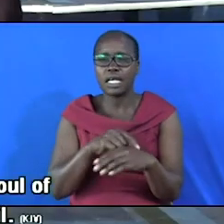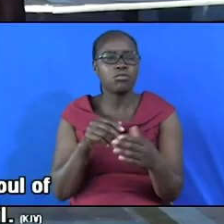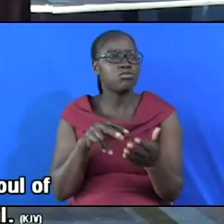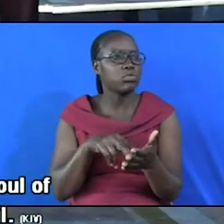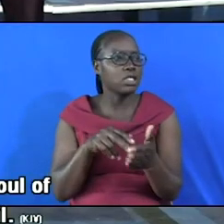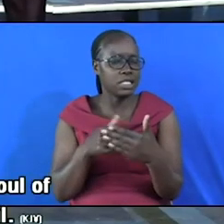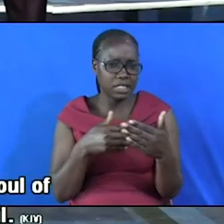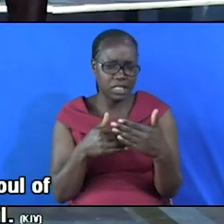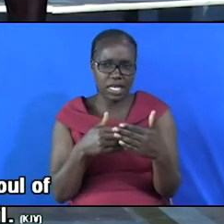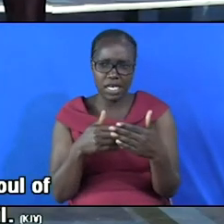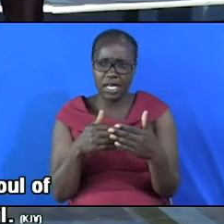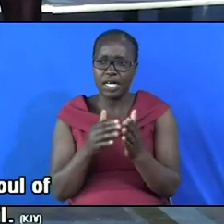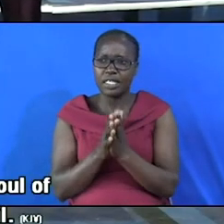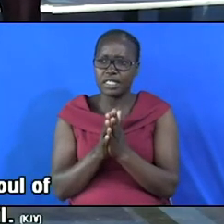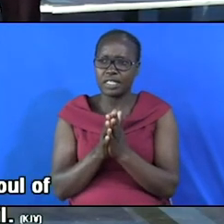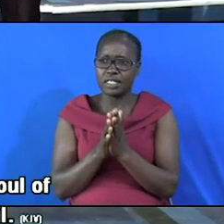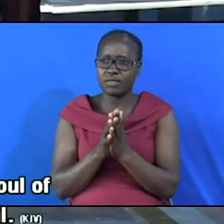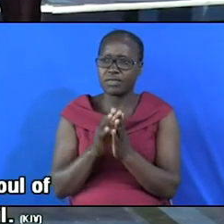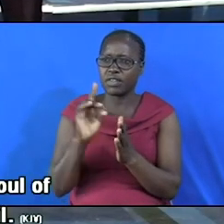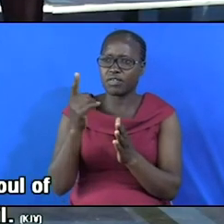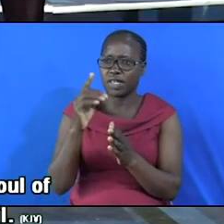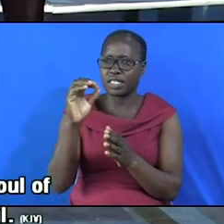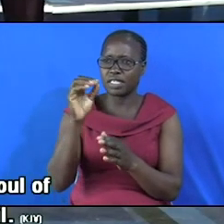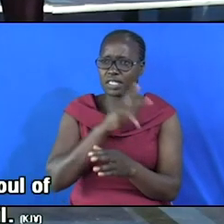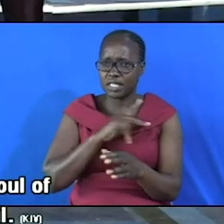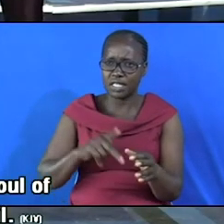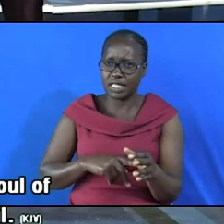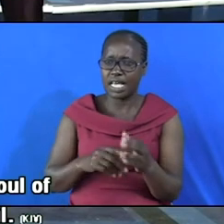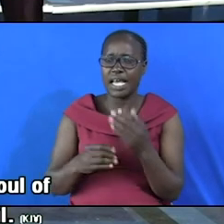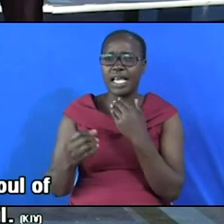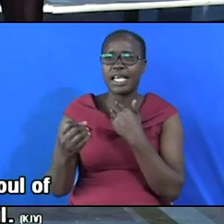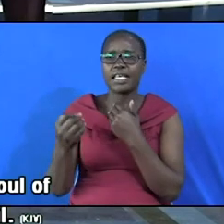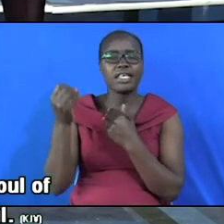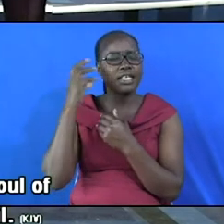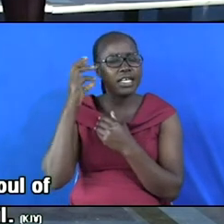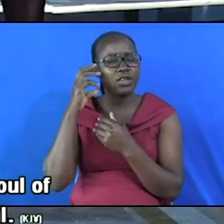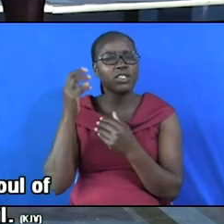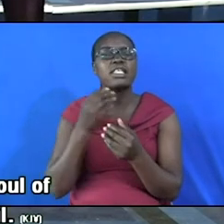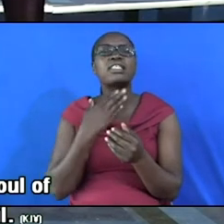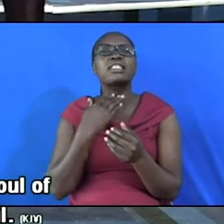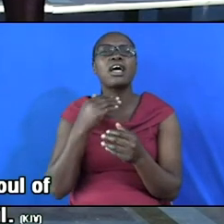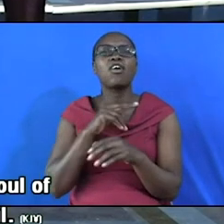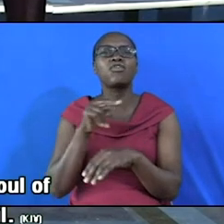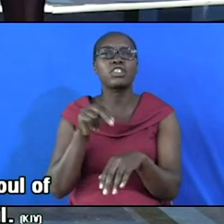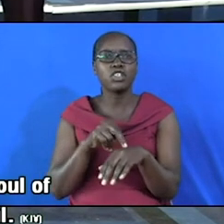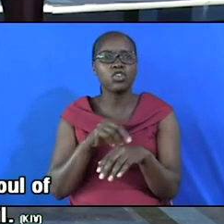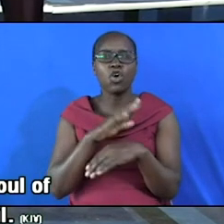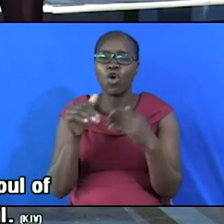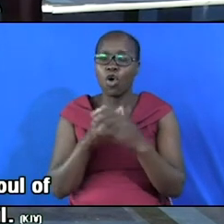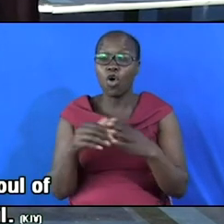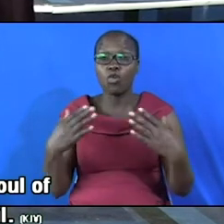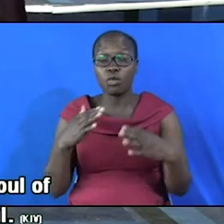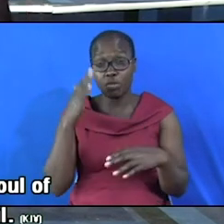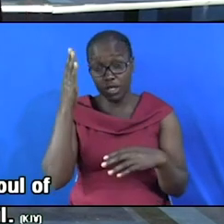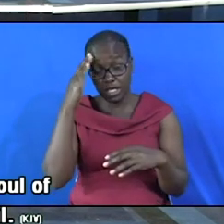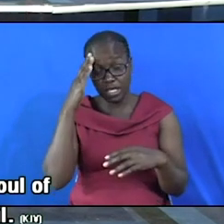that Jonathan echoes the desire of a nation. Everyone